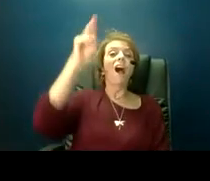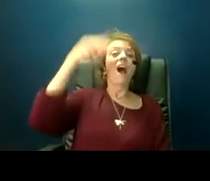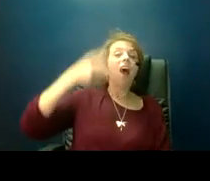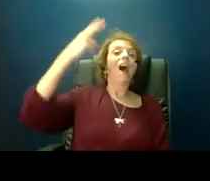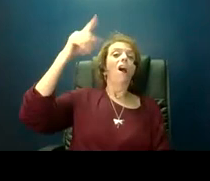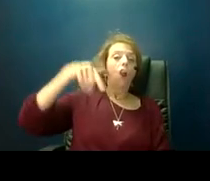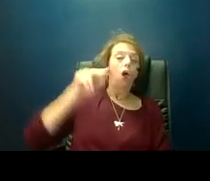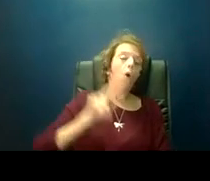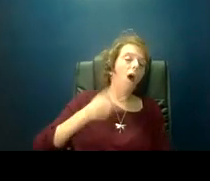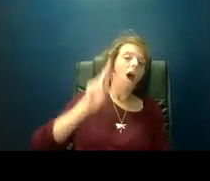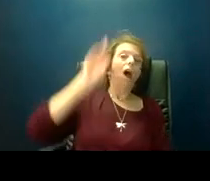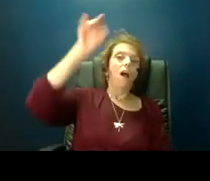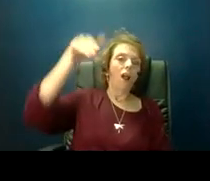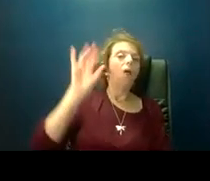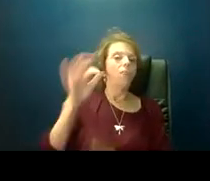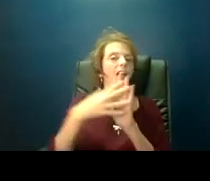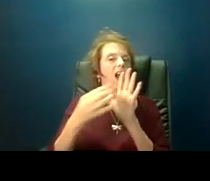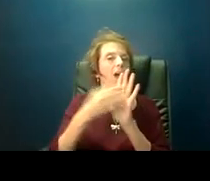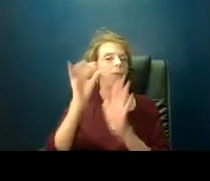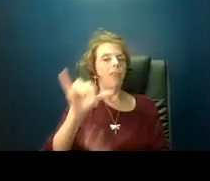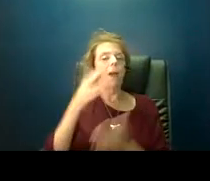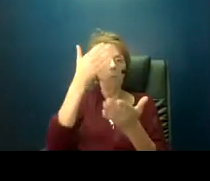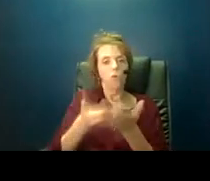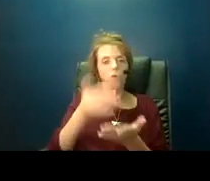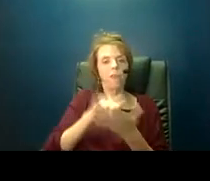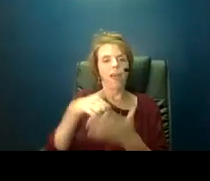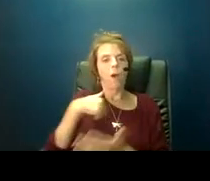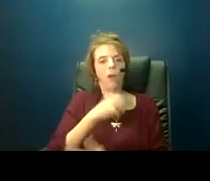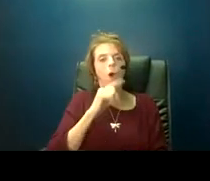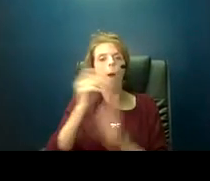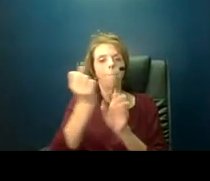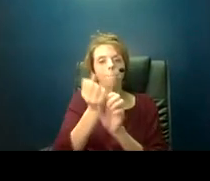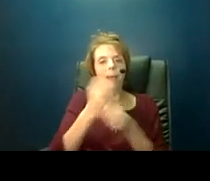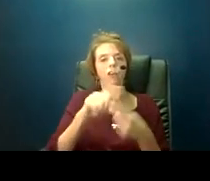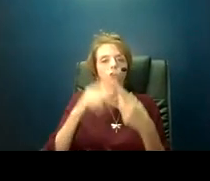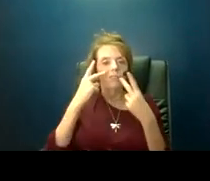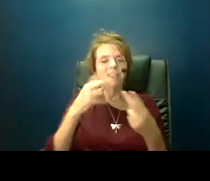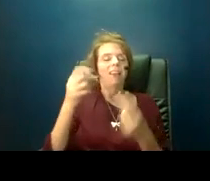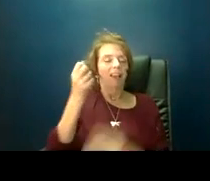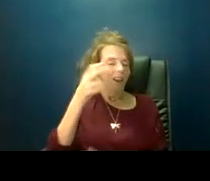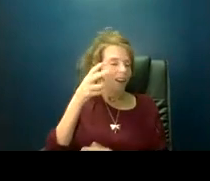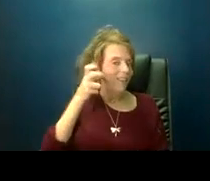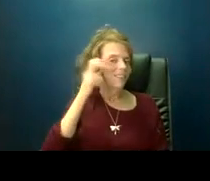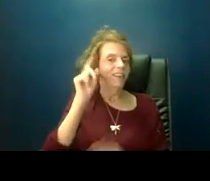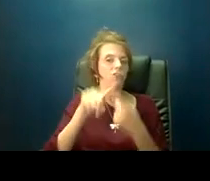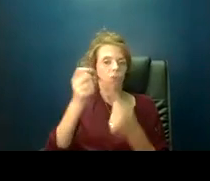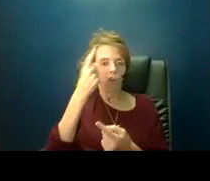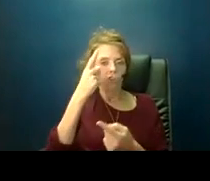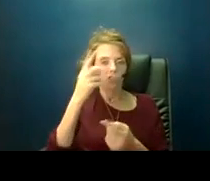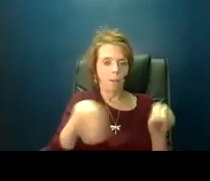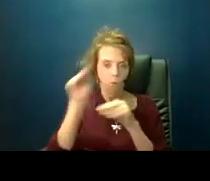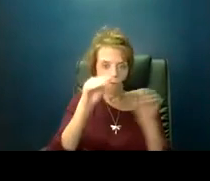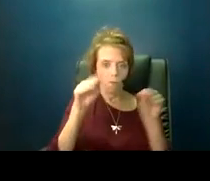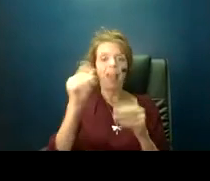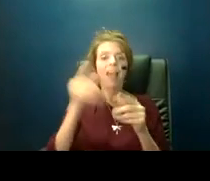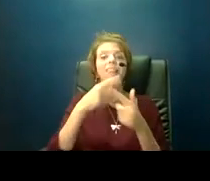always use that as kind of the proof that we're made to see and listen and understand movement. And